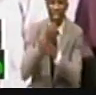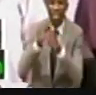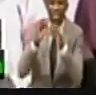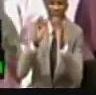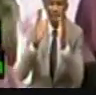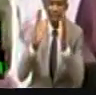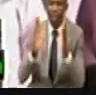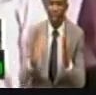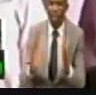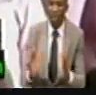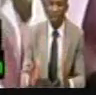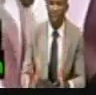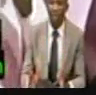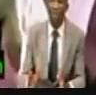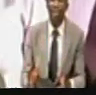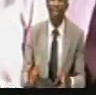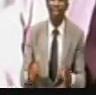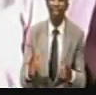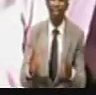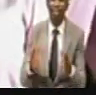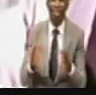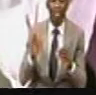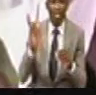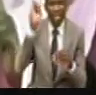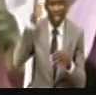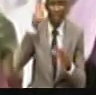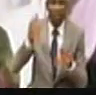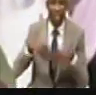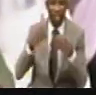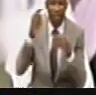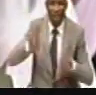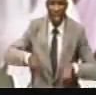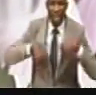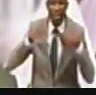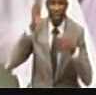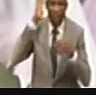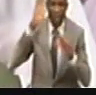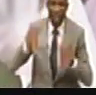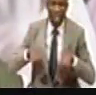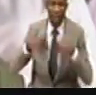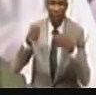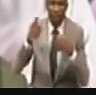Don't you know there's one whose name is Jesus the